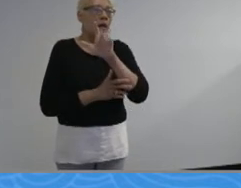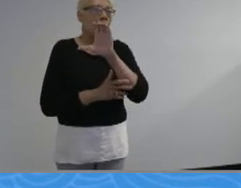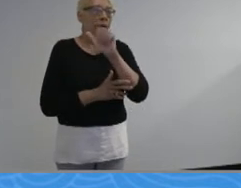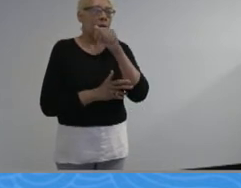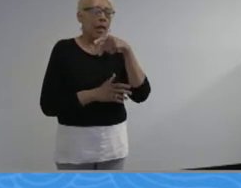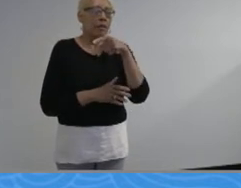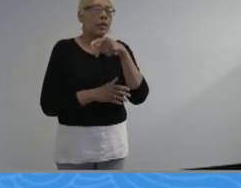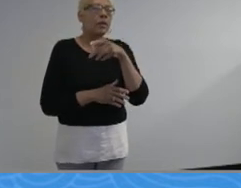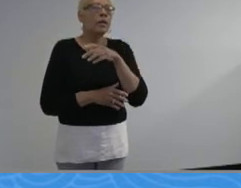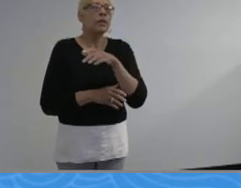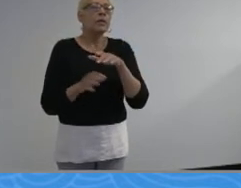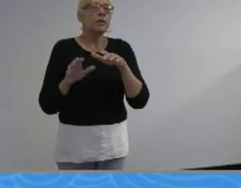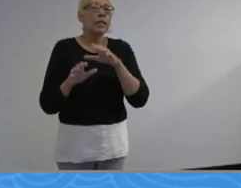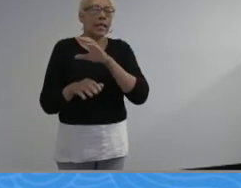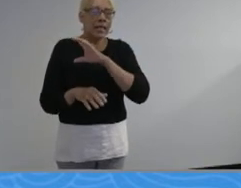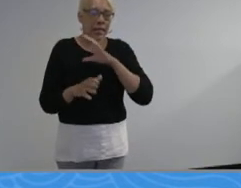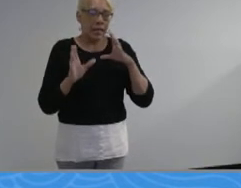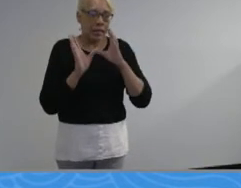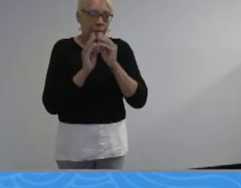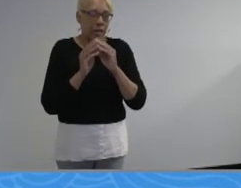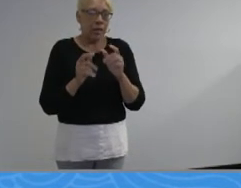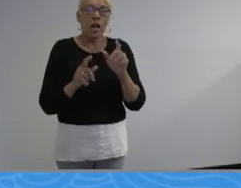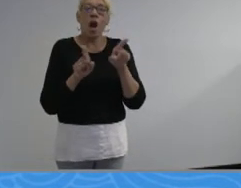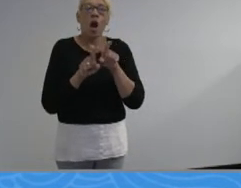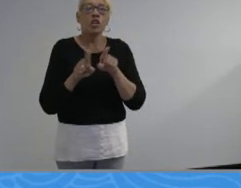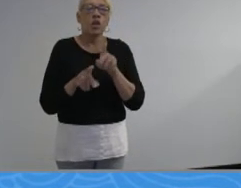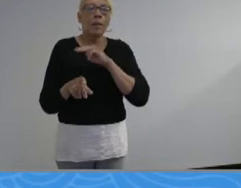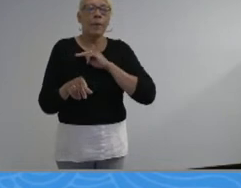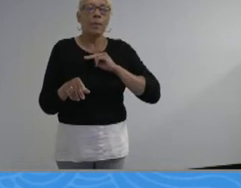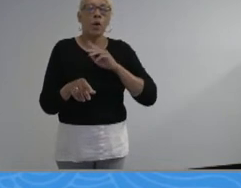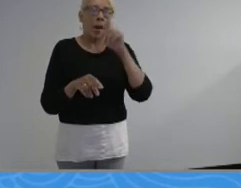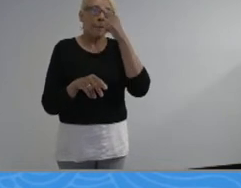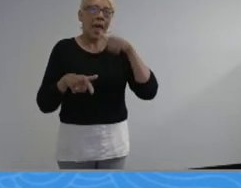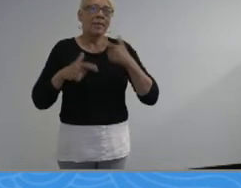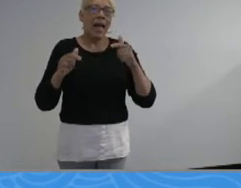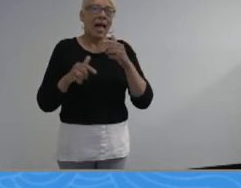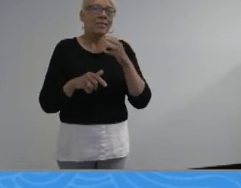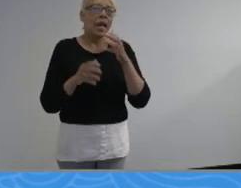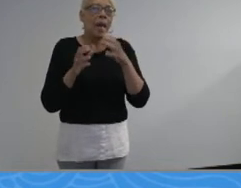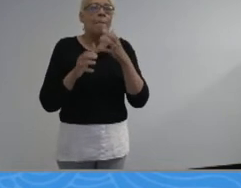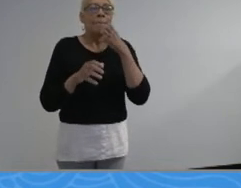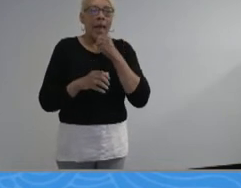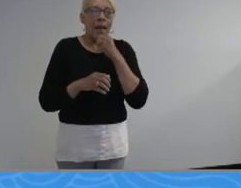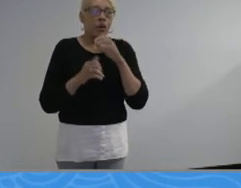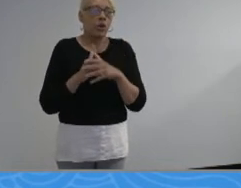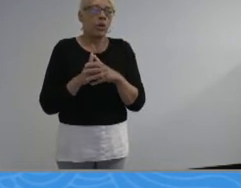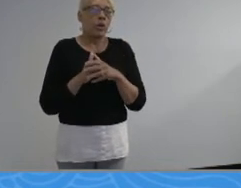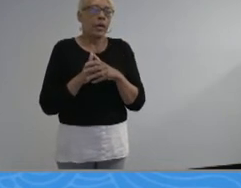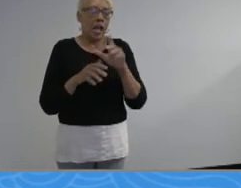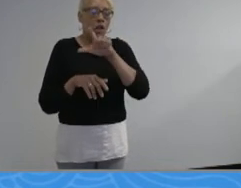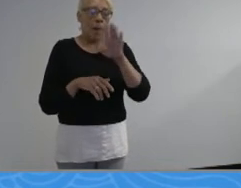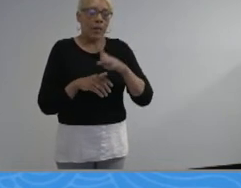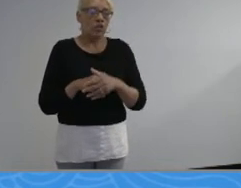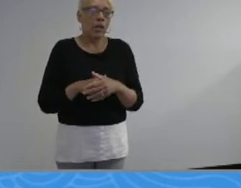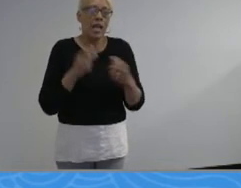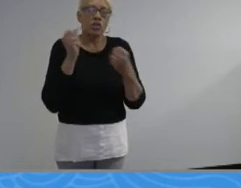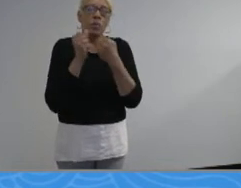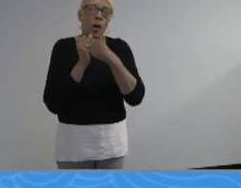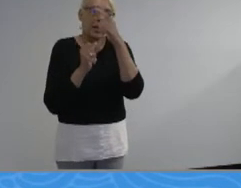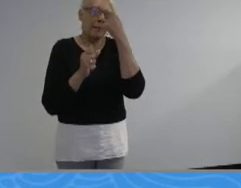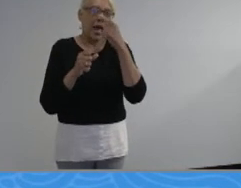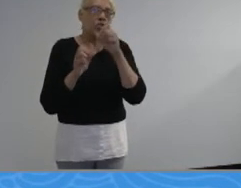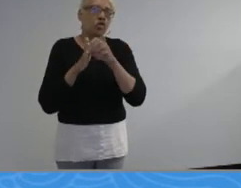LCAP. Committee. I'm also a member of Black Lives Matter Long Beach and very committed to the success of our Black students who are